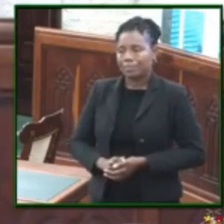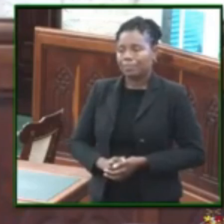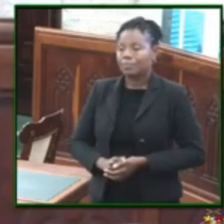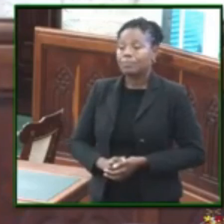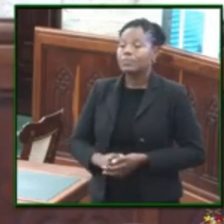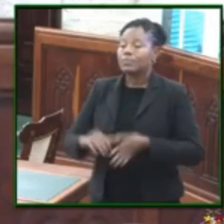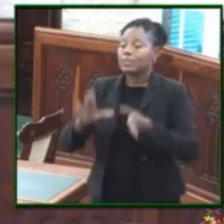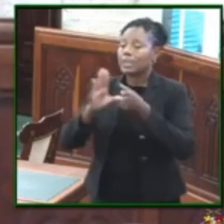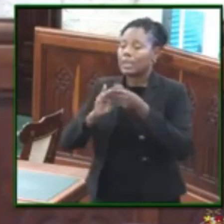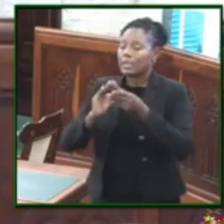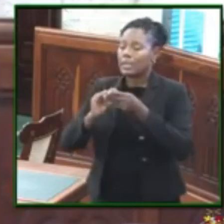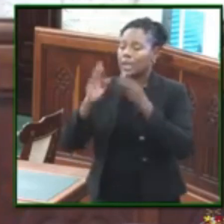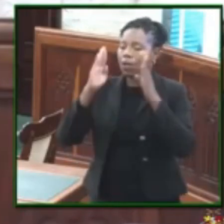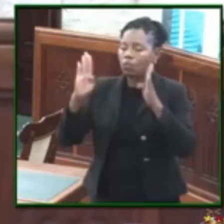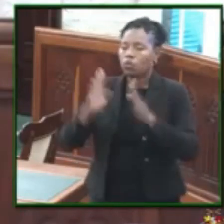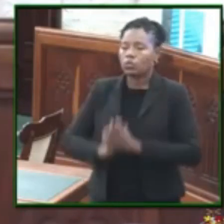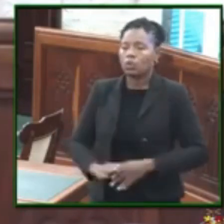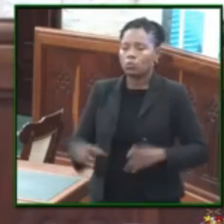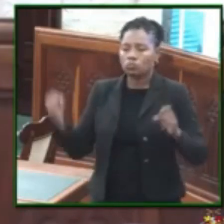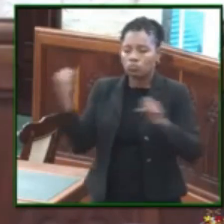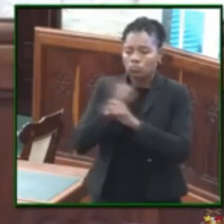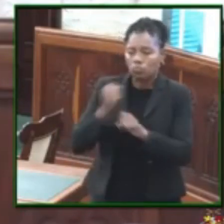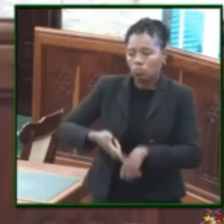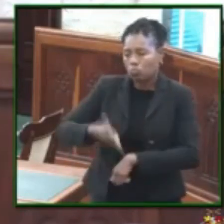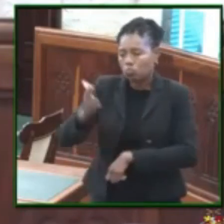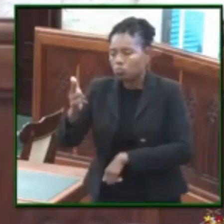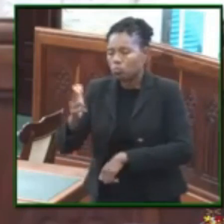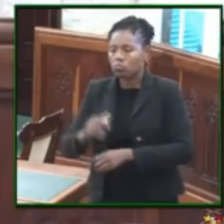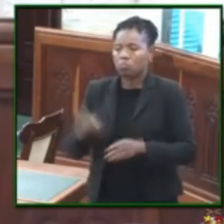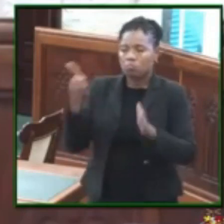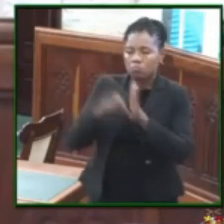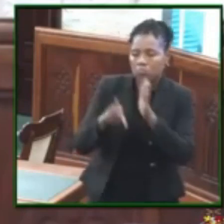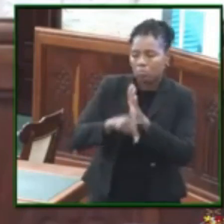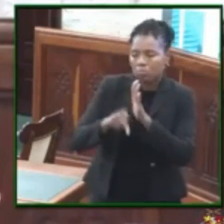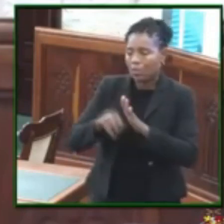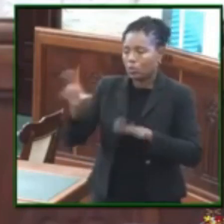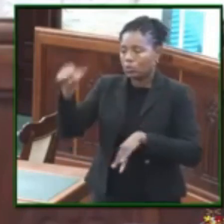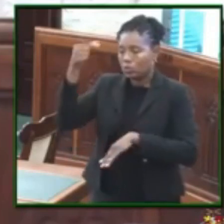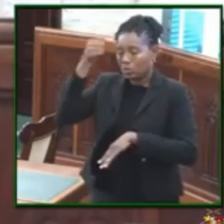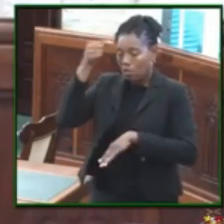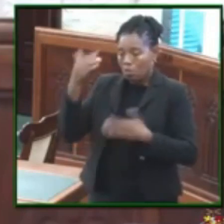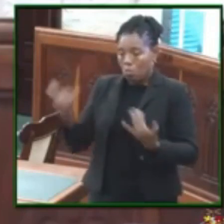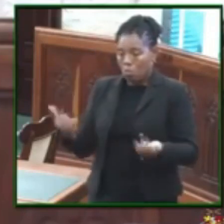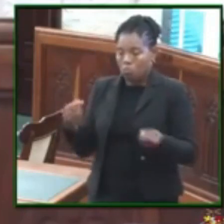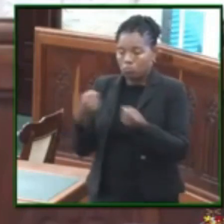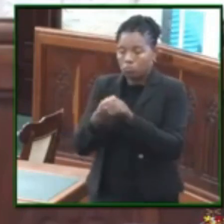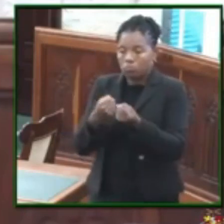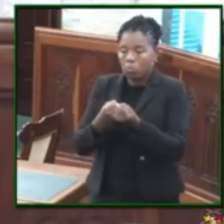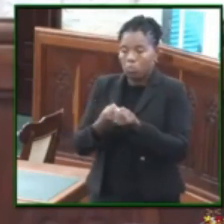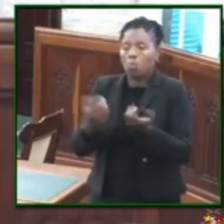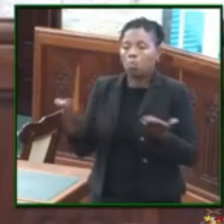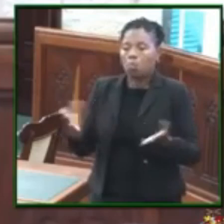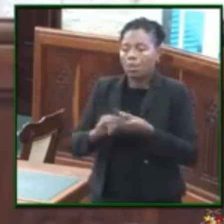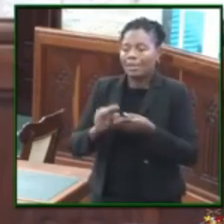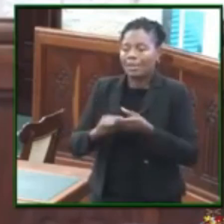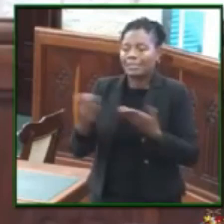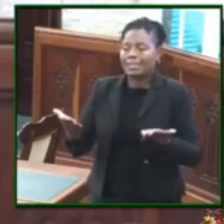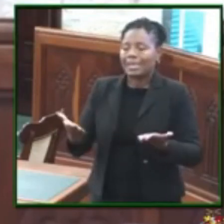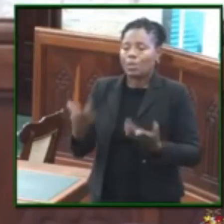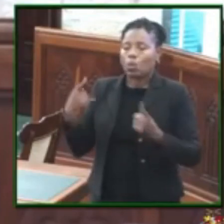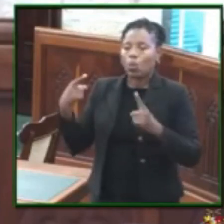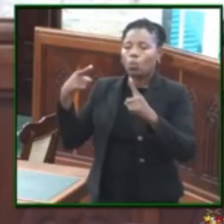was speaking on the issue of crime. And this government now has, according to the Honourable Member, a